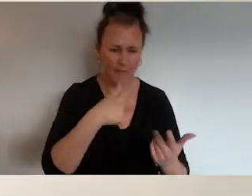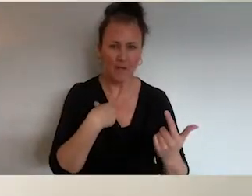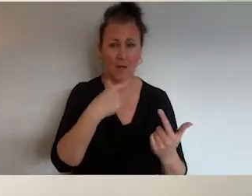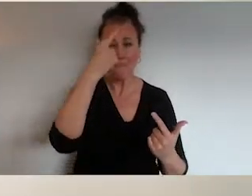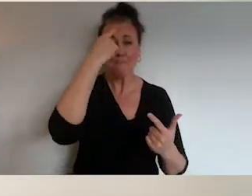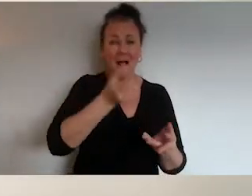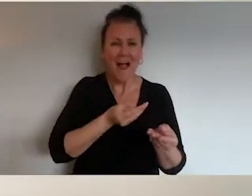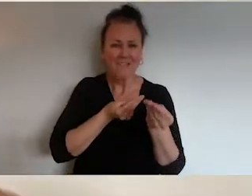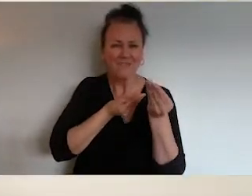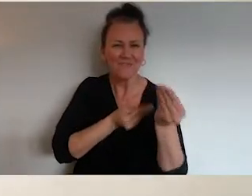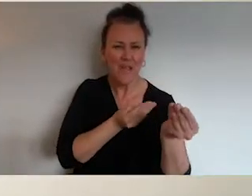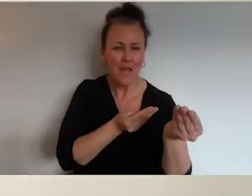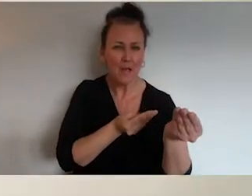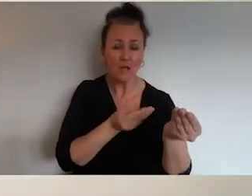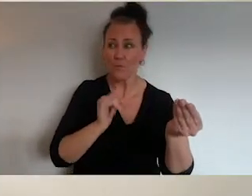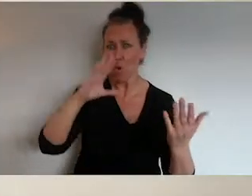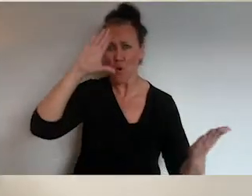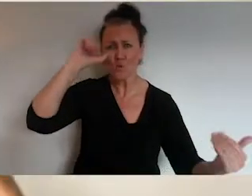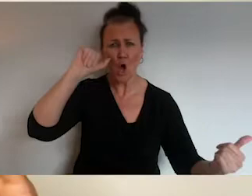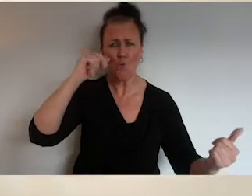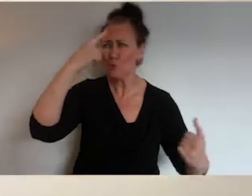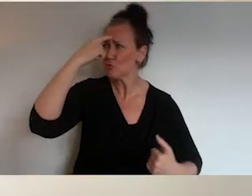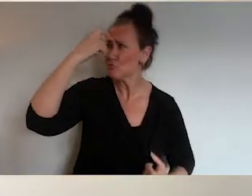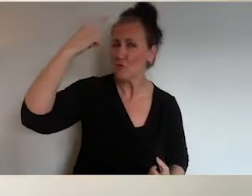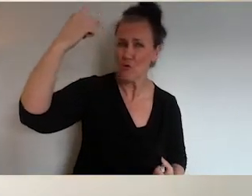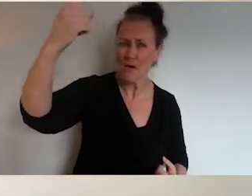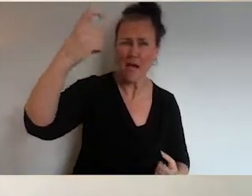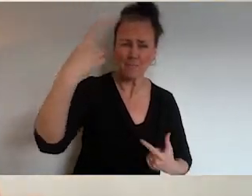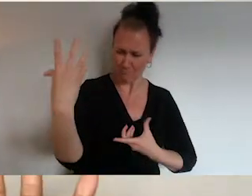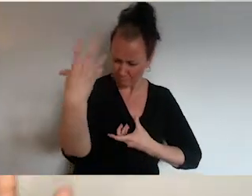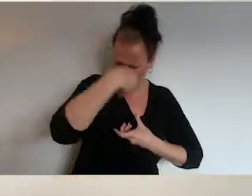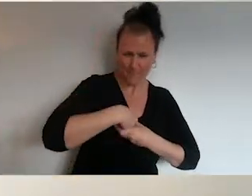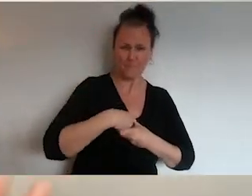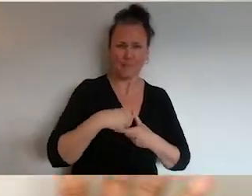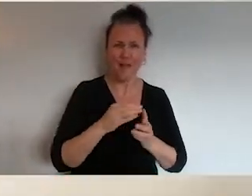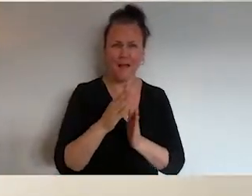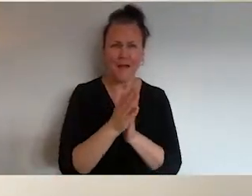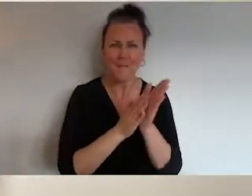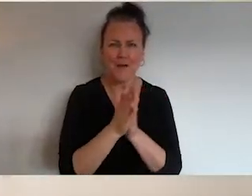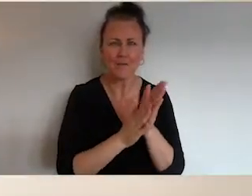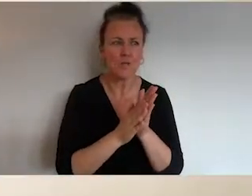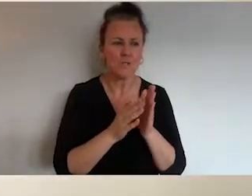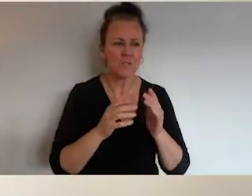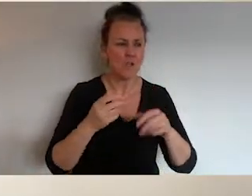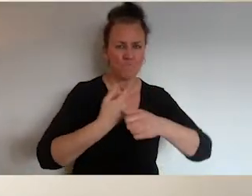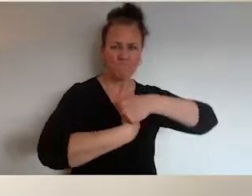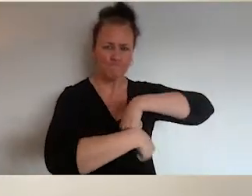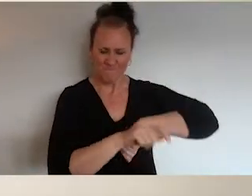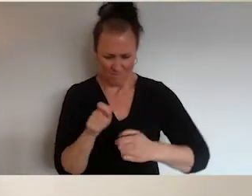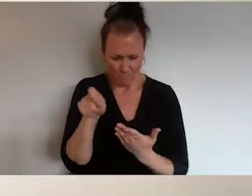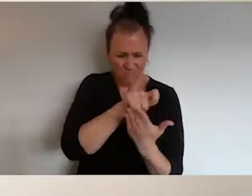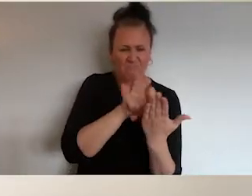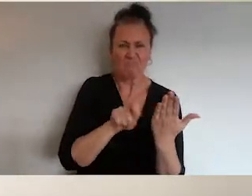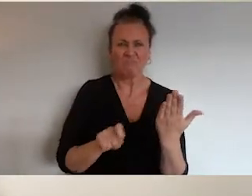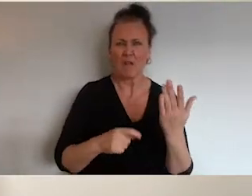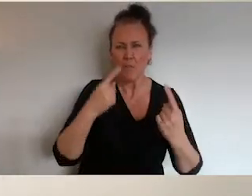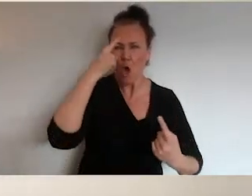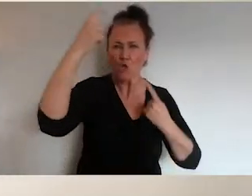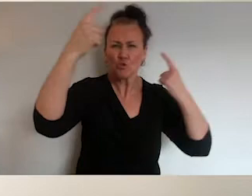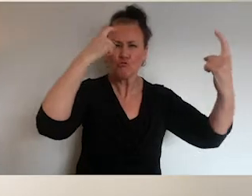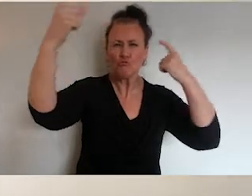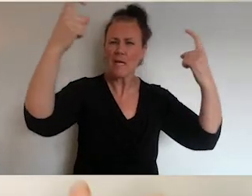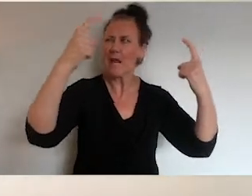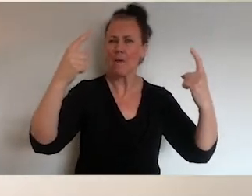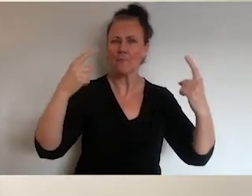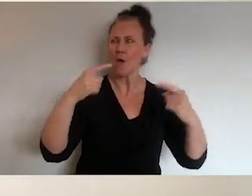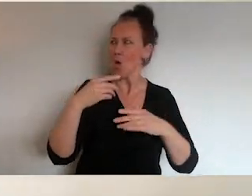us mind feeders. Our hopes and dreams watered our seeds to ambition. So you know. know what? We wrote with the fires that sparked our